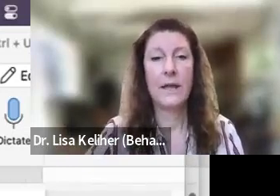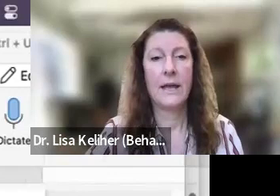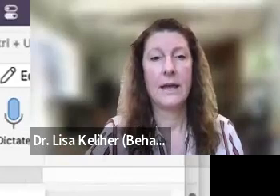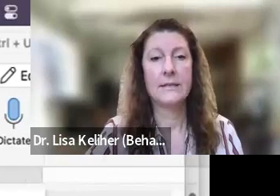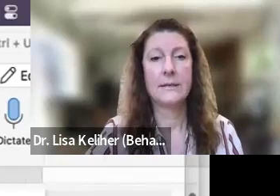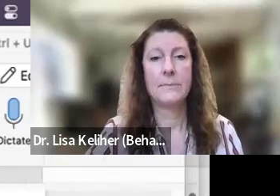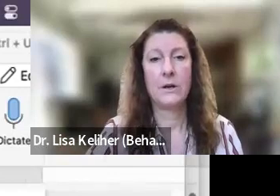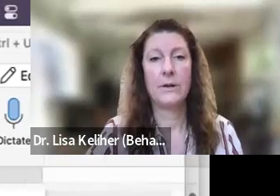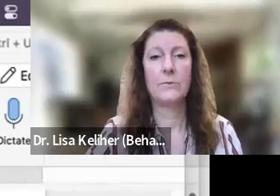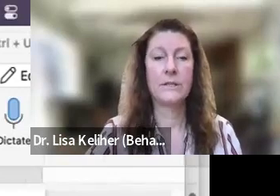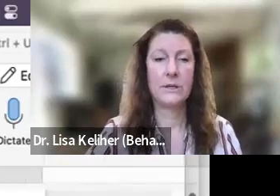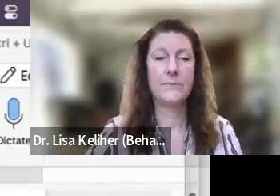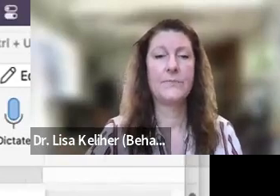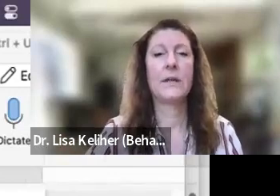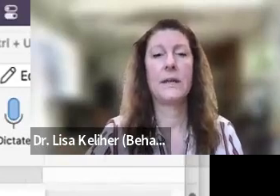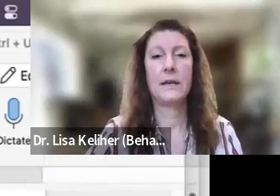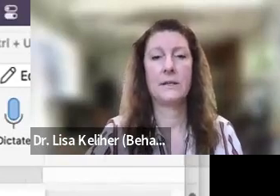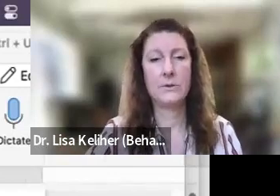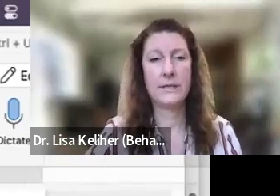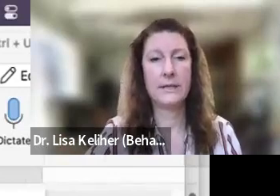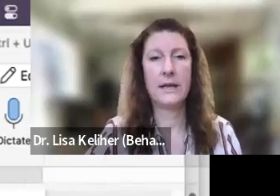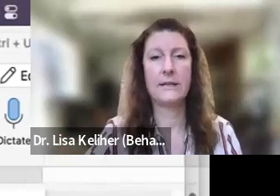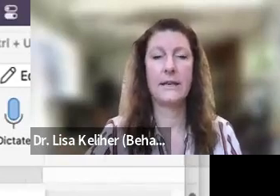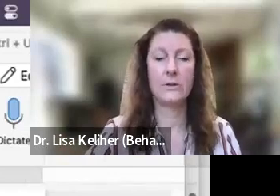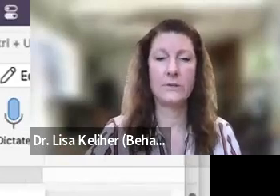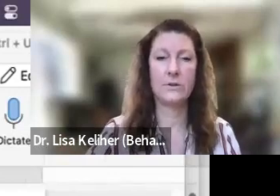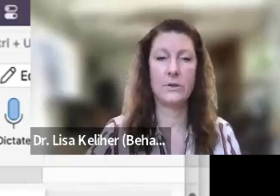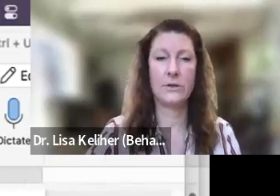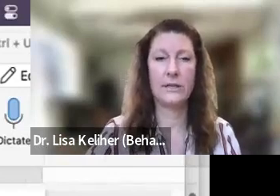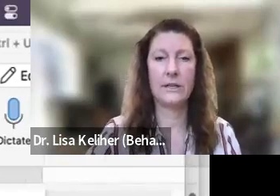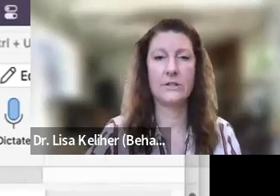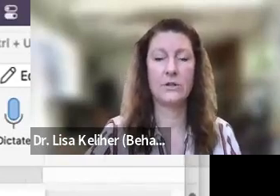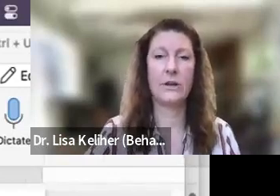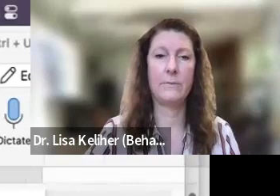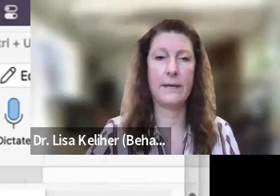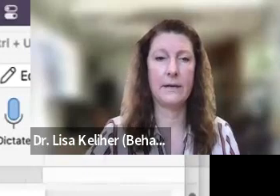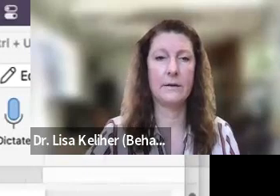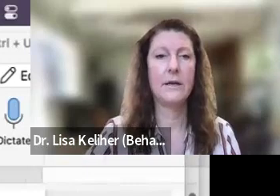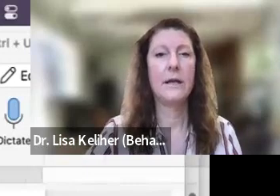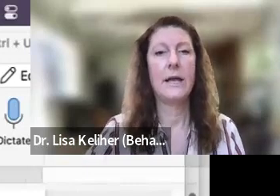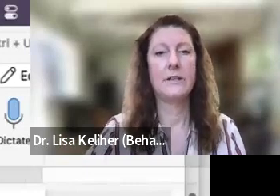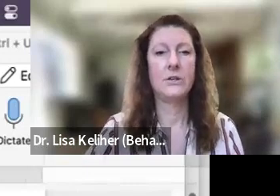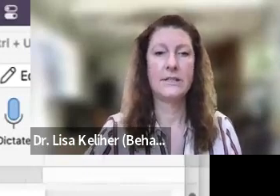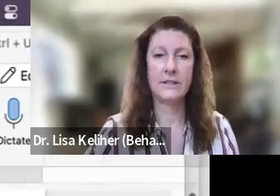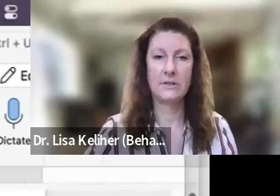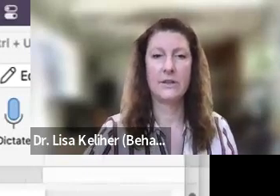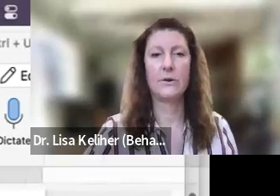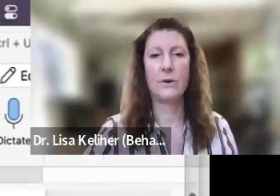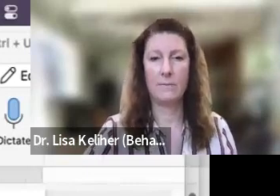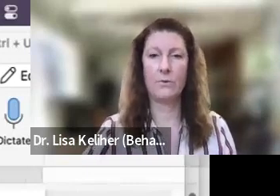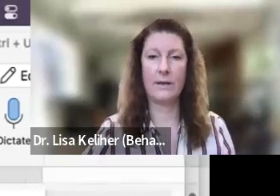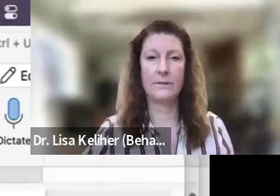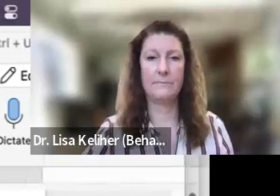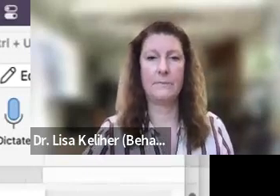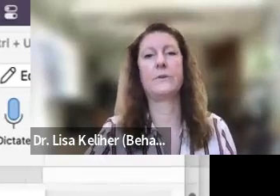well, and PRN window closing and getting the result node in there so you don't have a med error. And you can see that there's